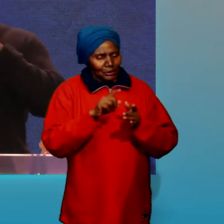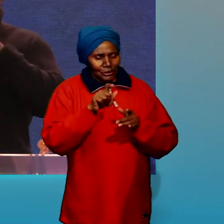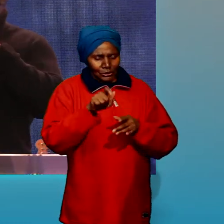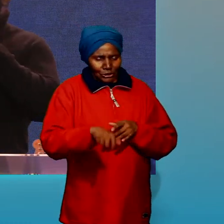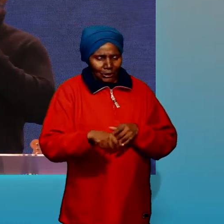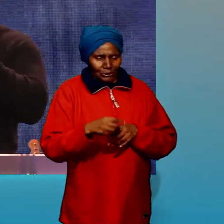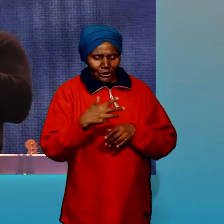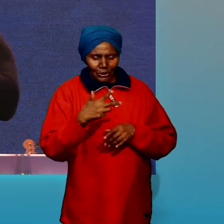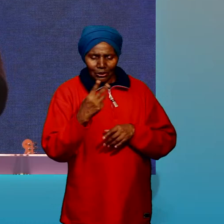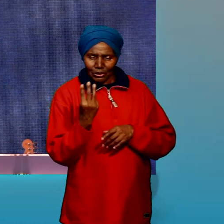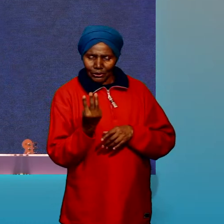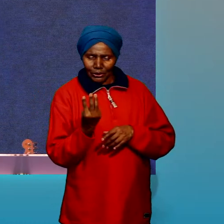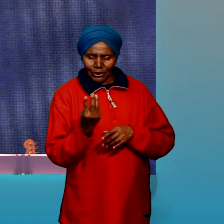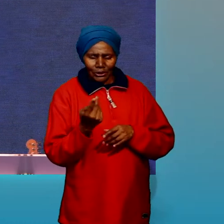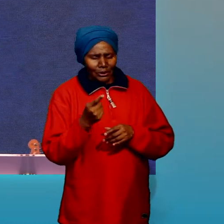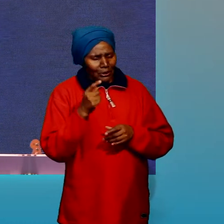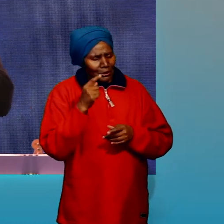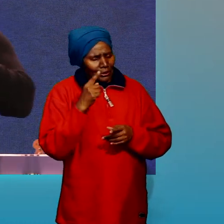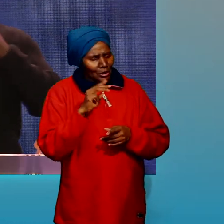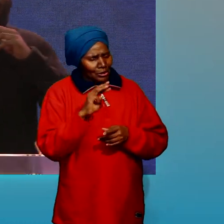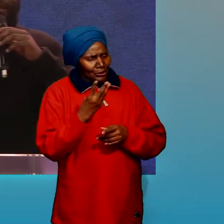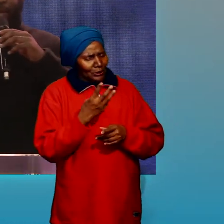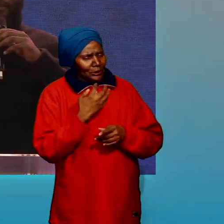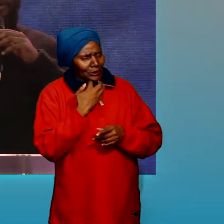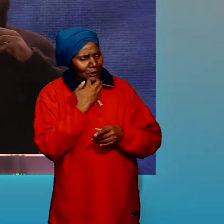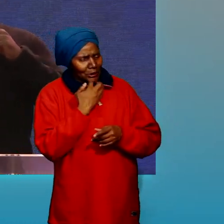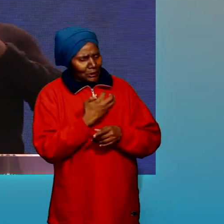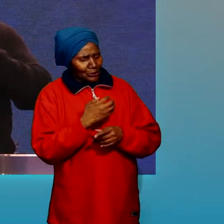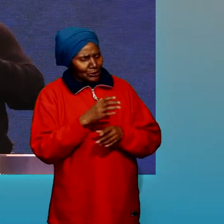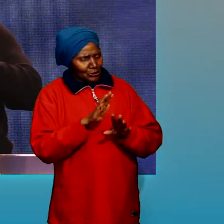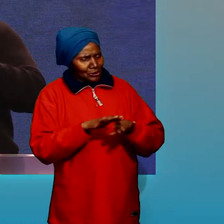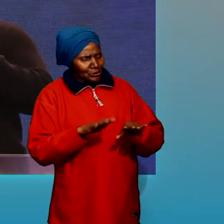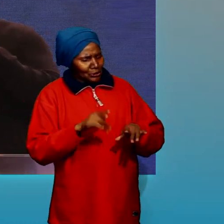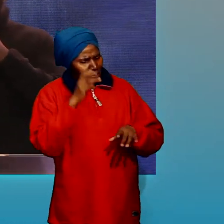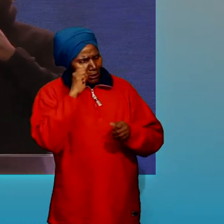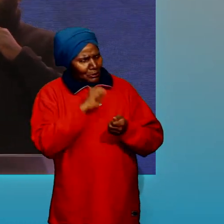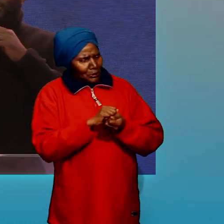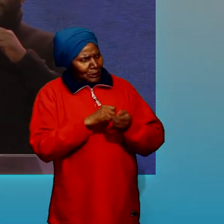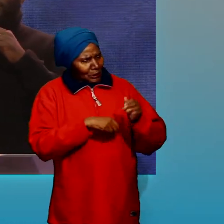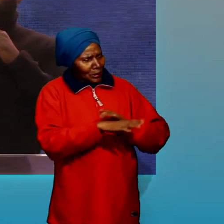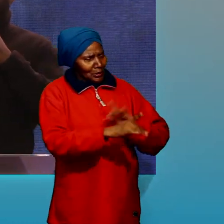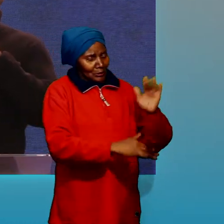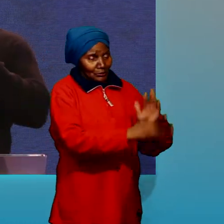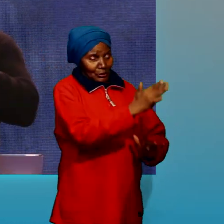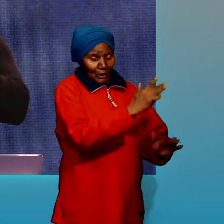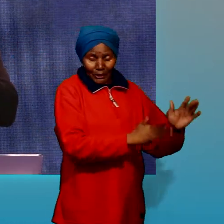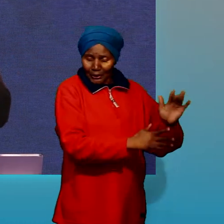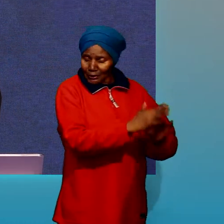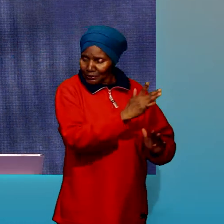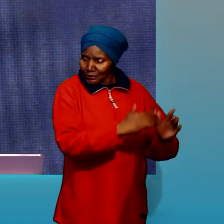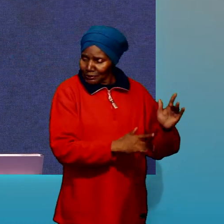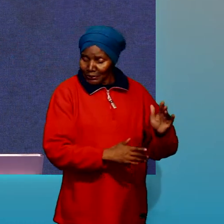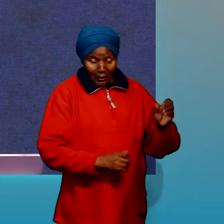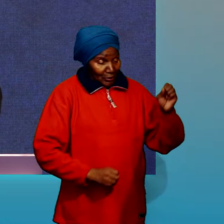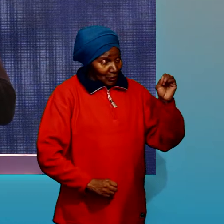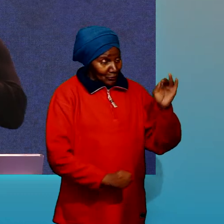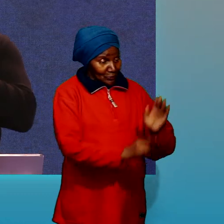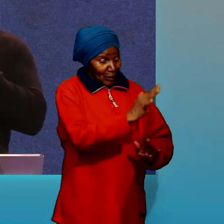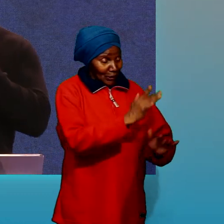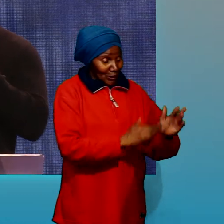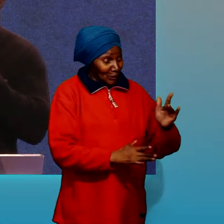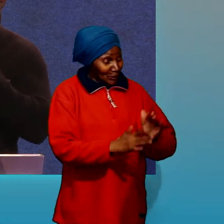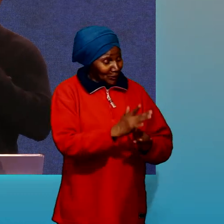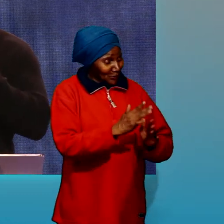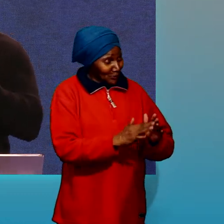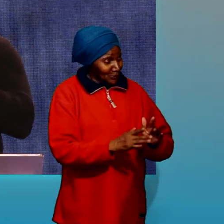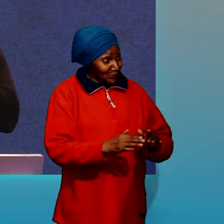Meshach, Abednego, and Shadrach. There you go. And they're in the fire, and long story short, the fire burns all the way there.